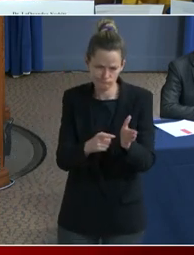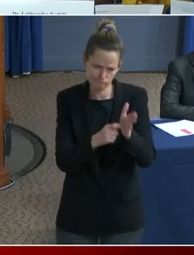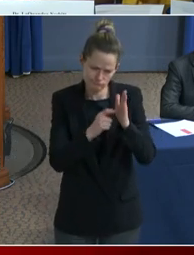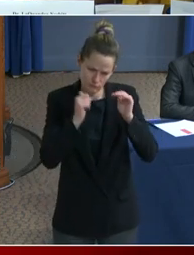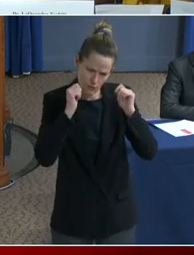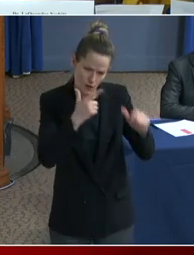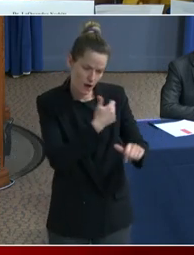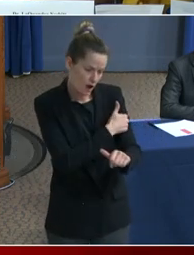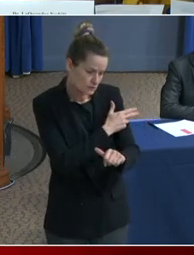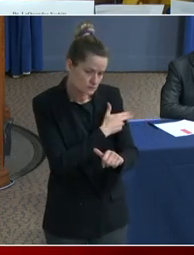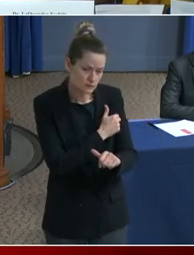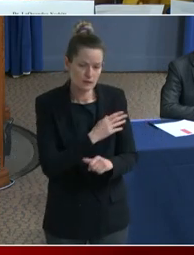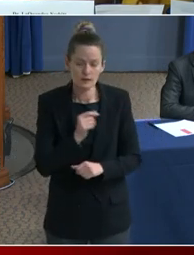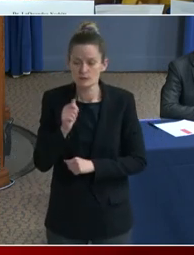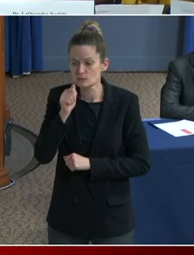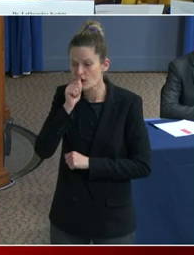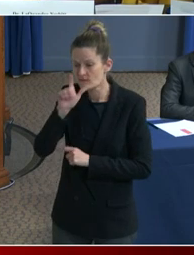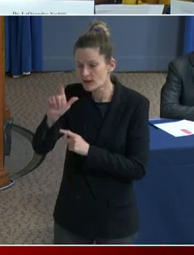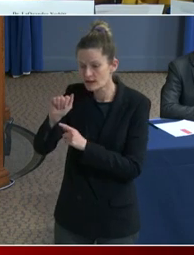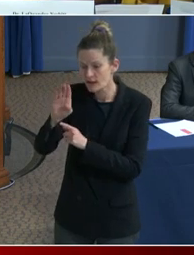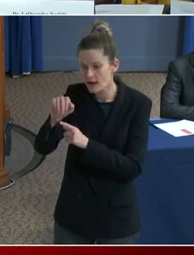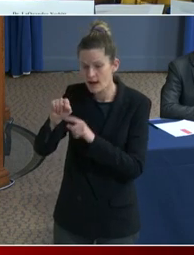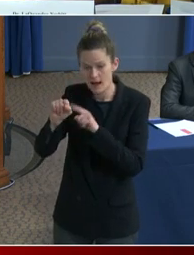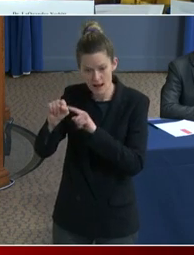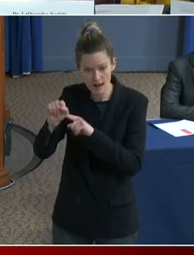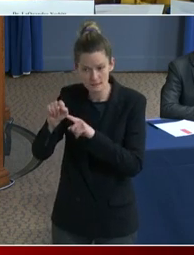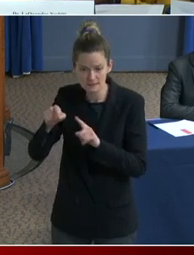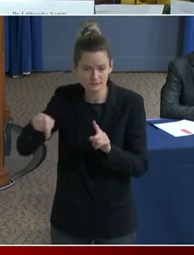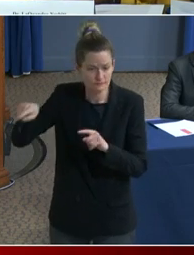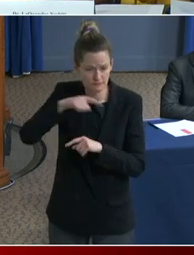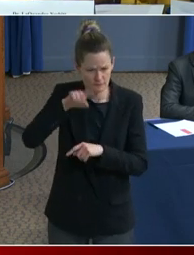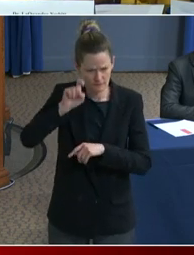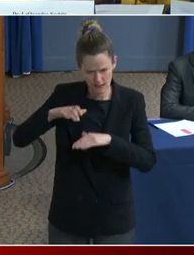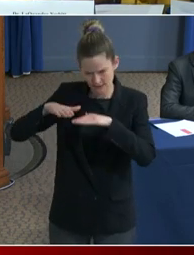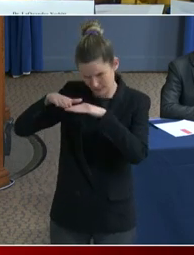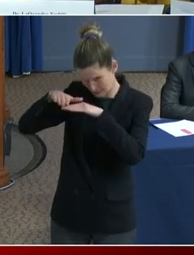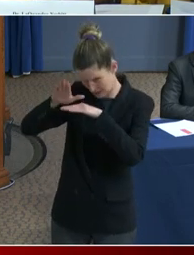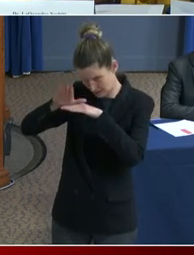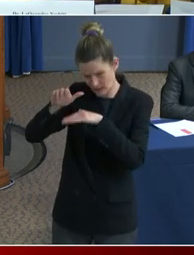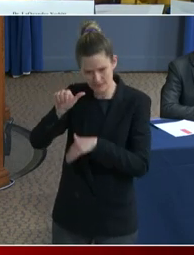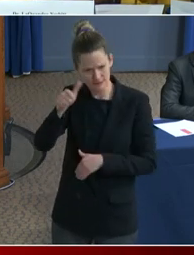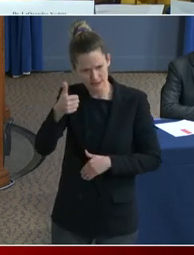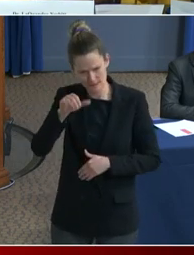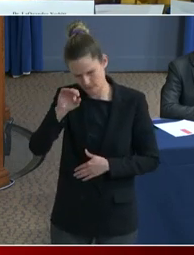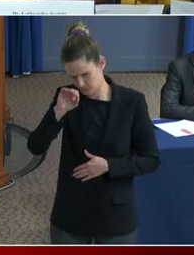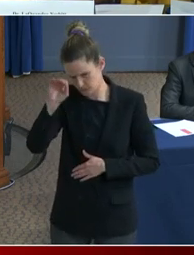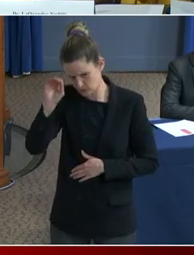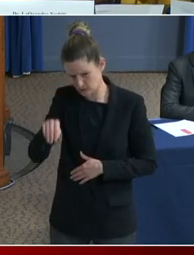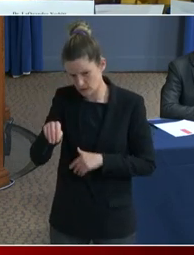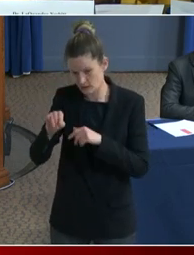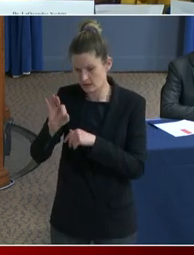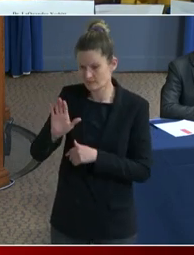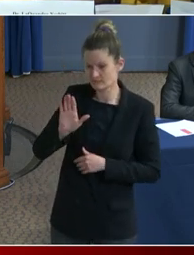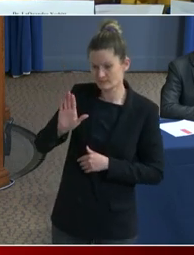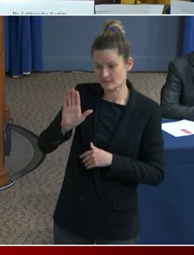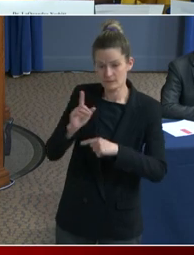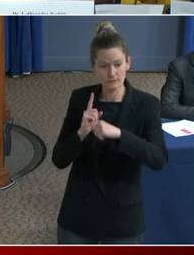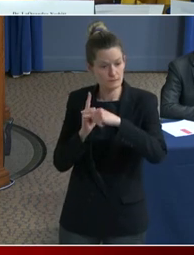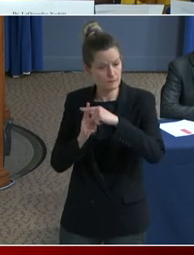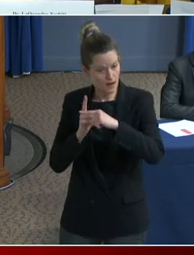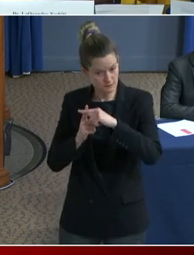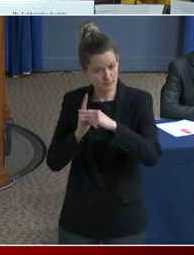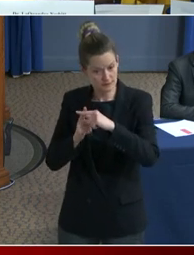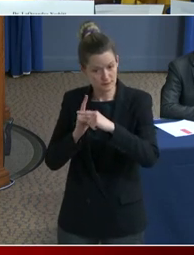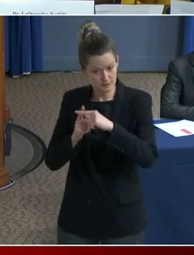laboratories sequence a minimum of 10% of their positive SARS-CoV-2 positive specimens